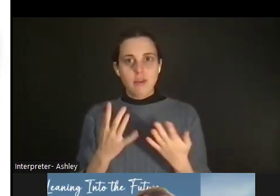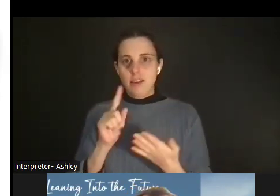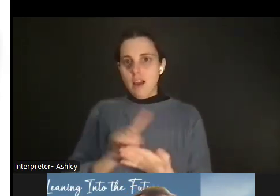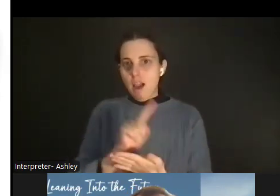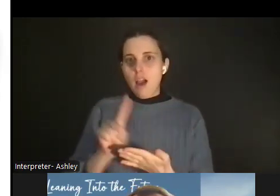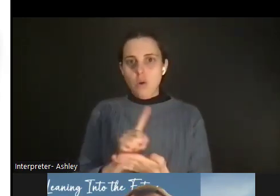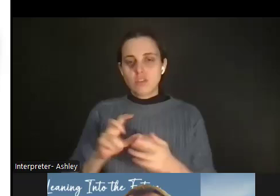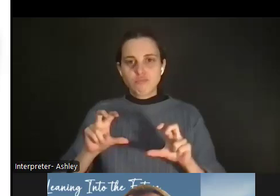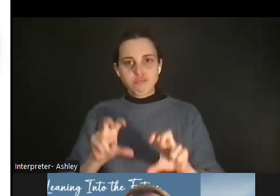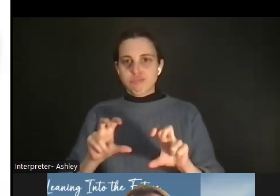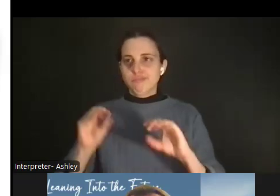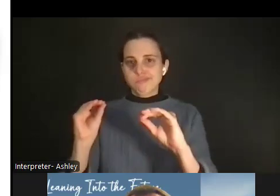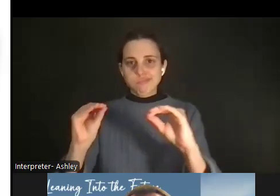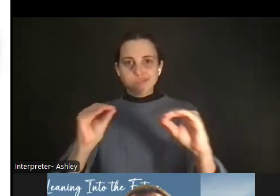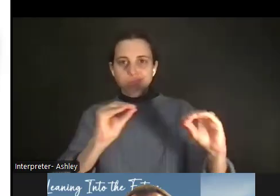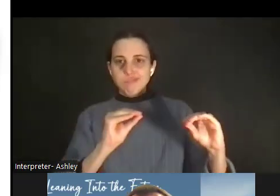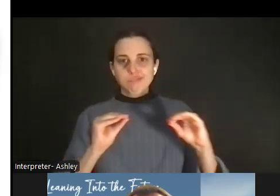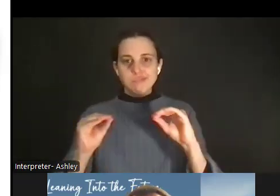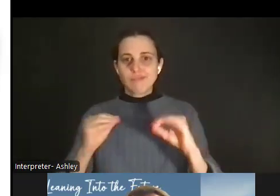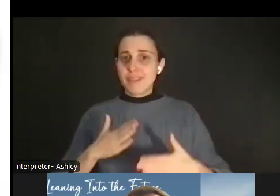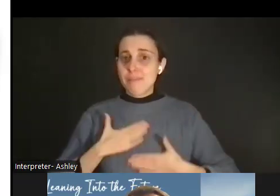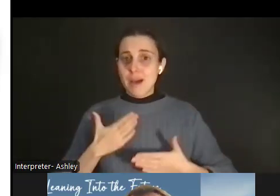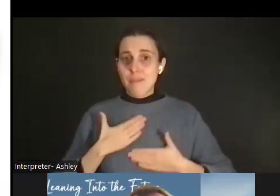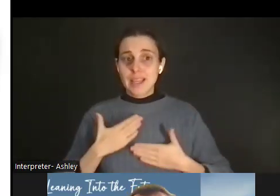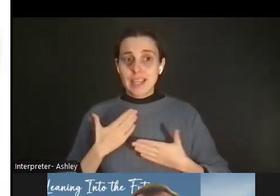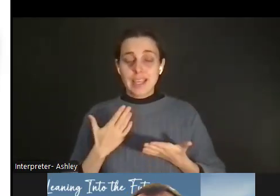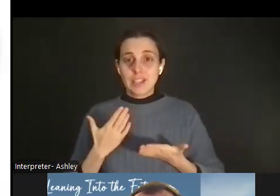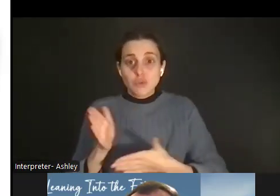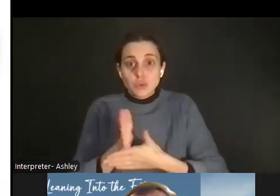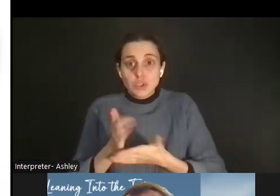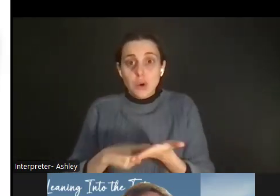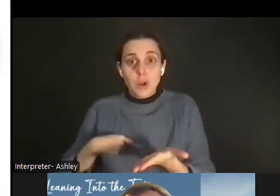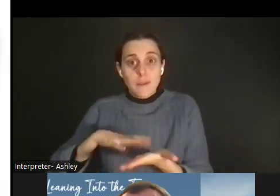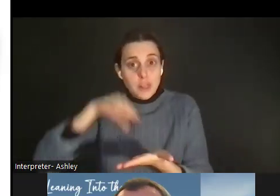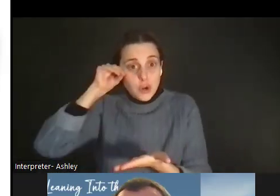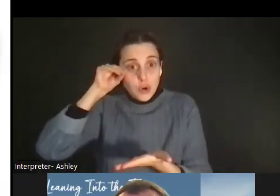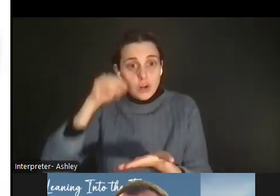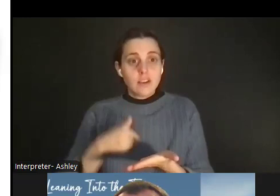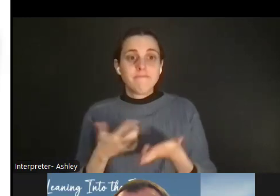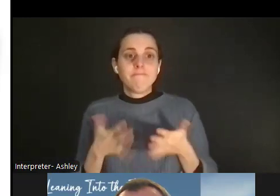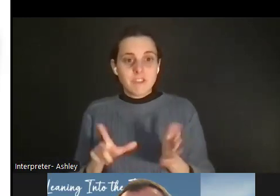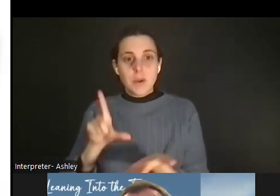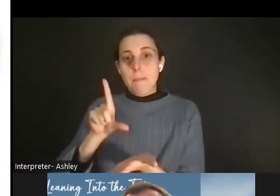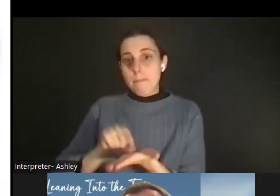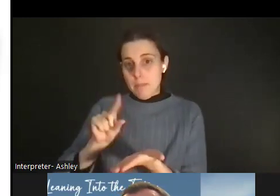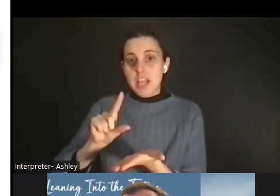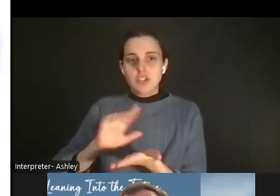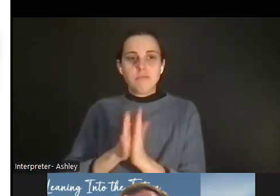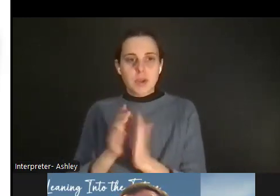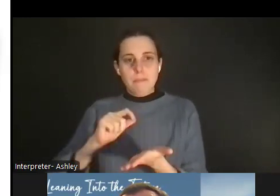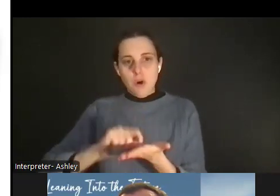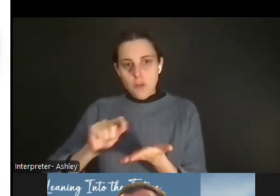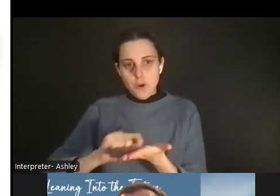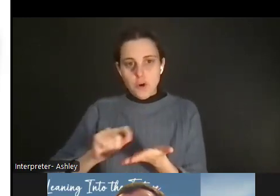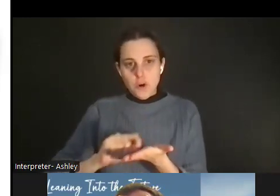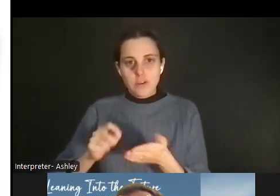and I'm happy to share today some of the learning. I'm a published lean author. You can see the book here, The Barn